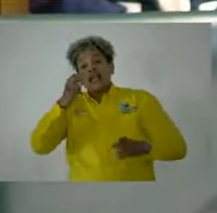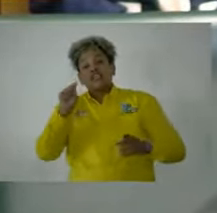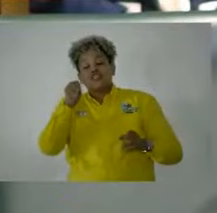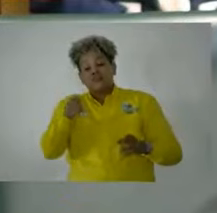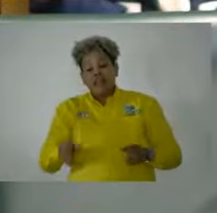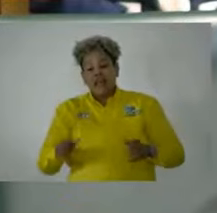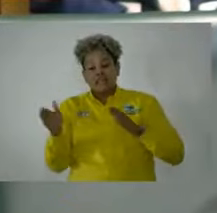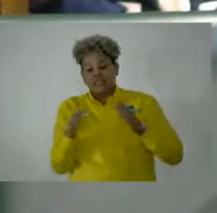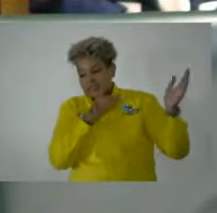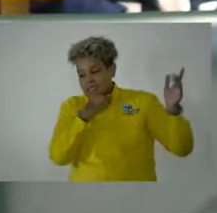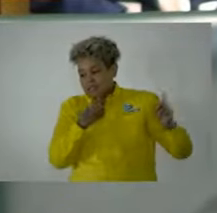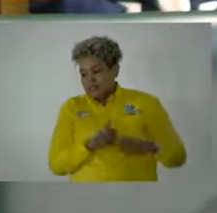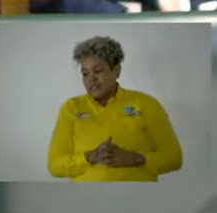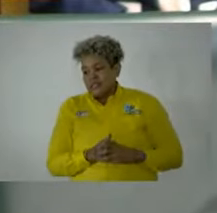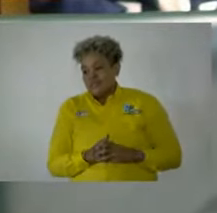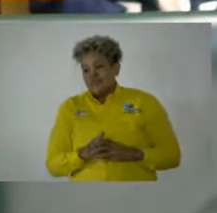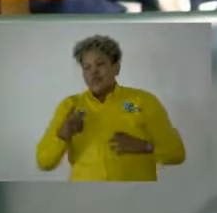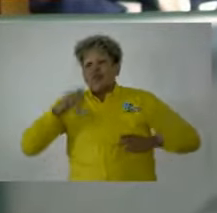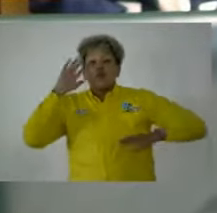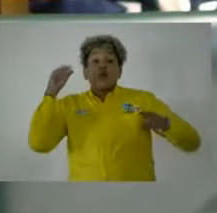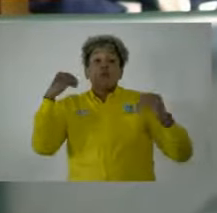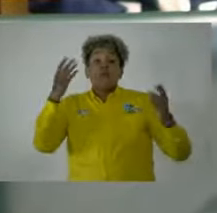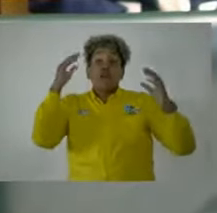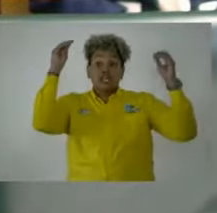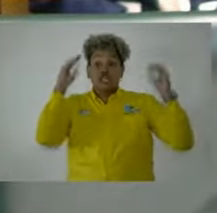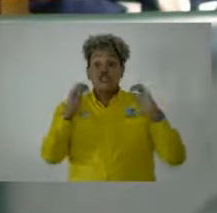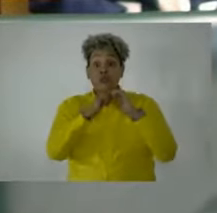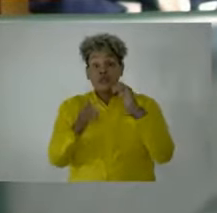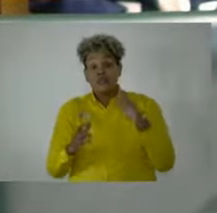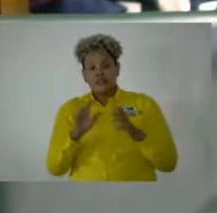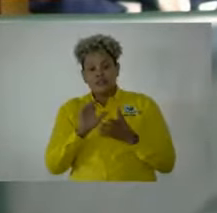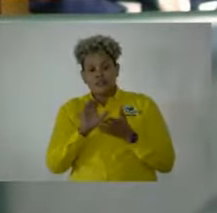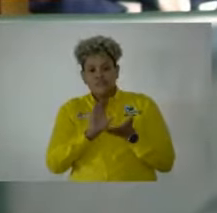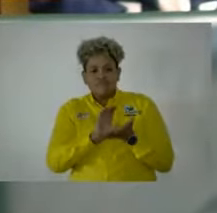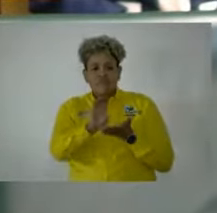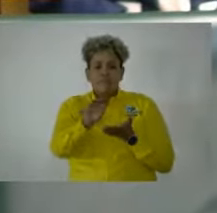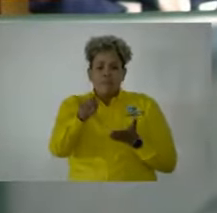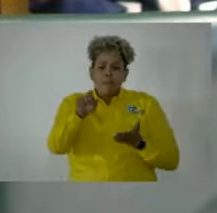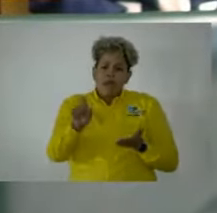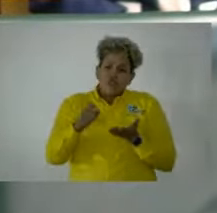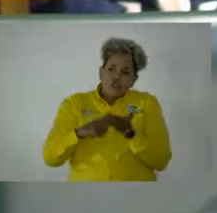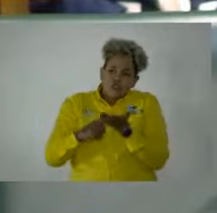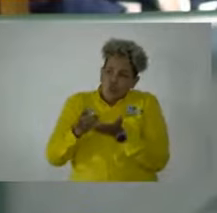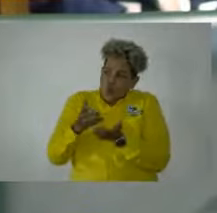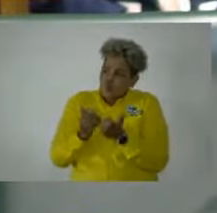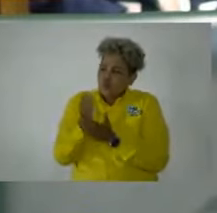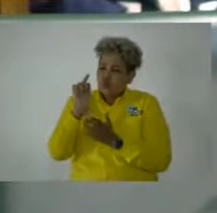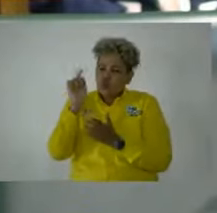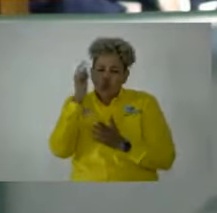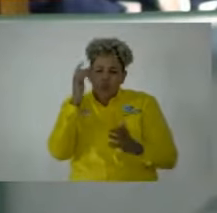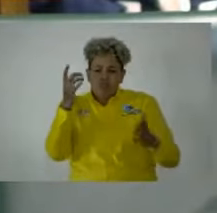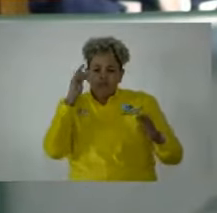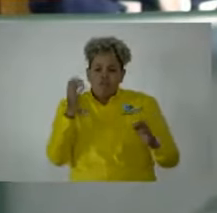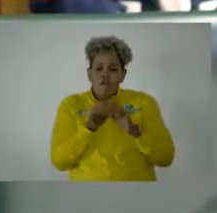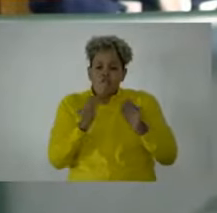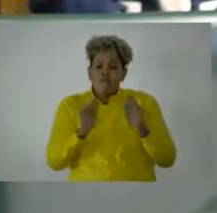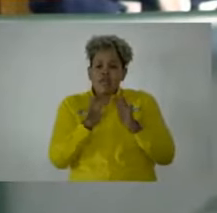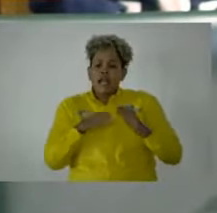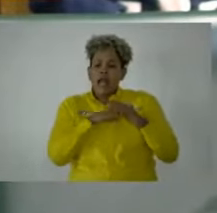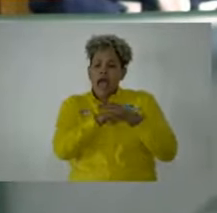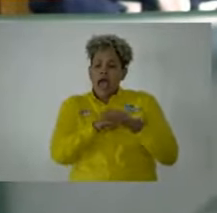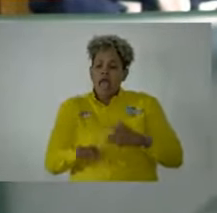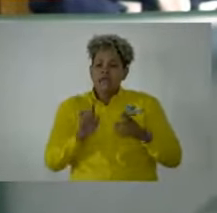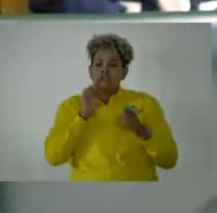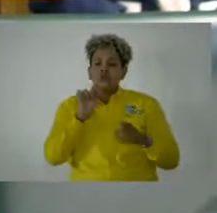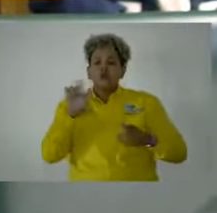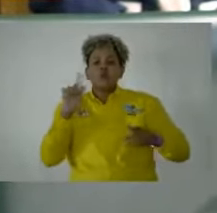finance schemes. We will provide teachers with a package deal to be negotiated by government for free internet access as